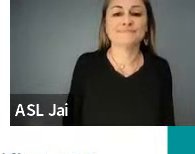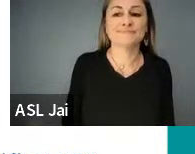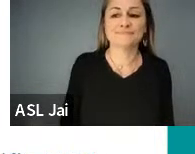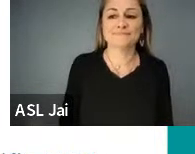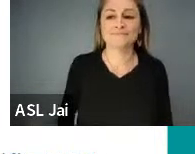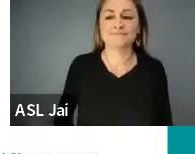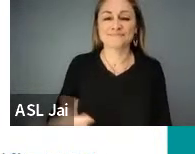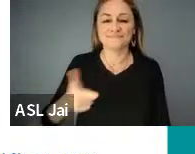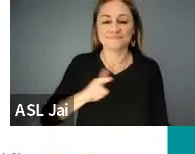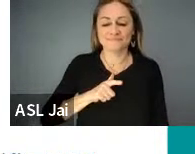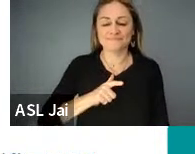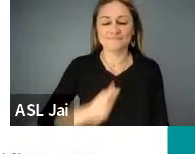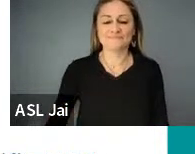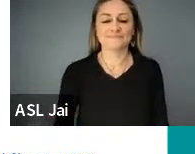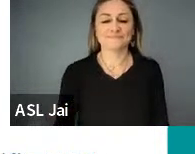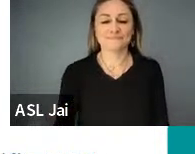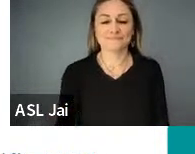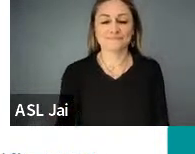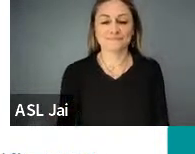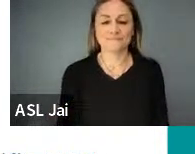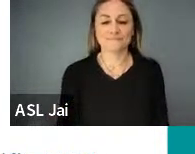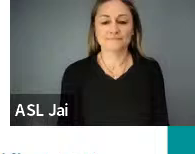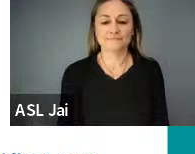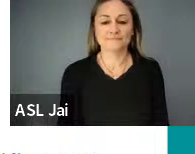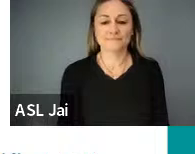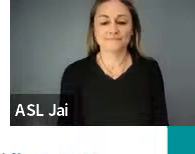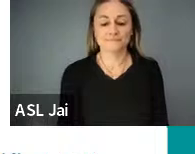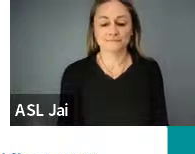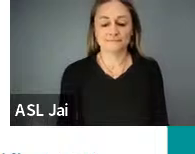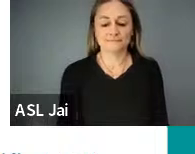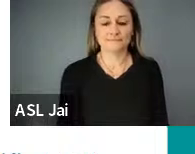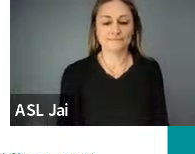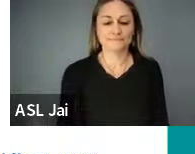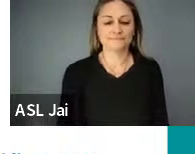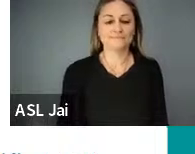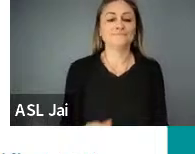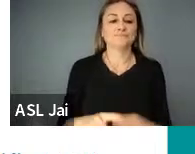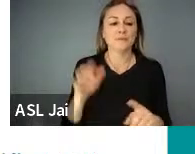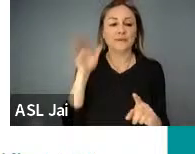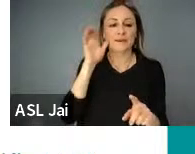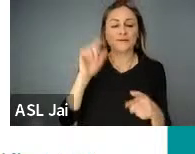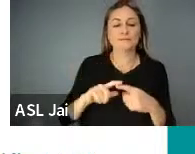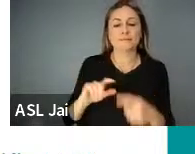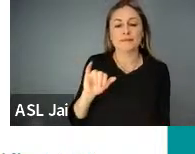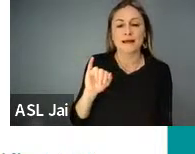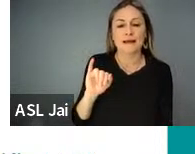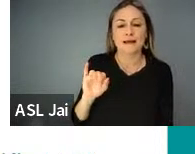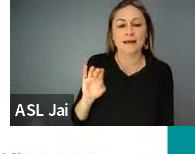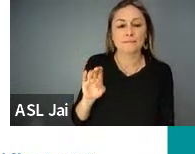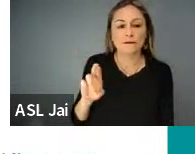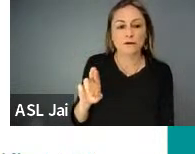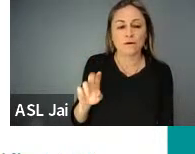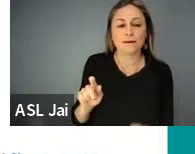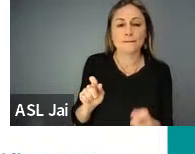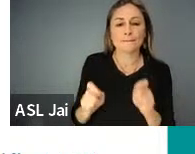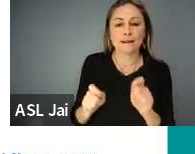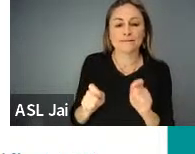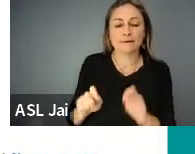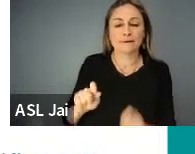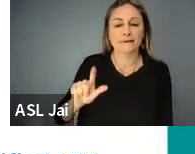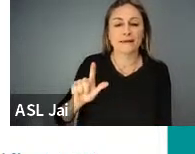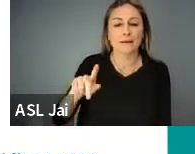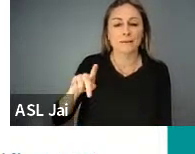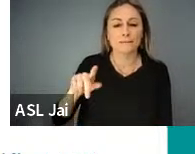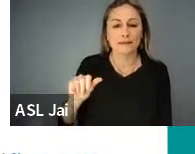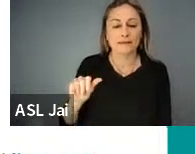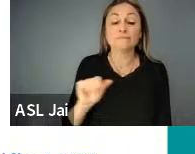So you're going to hear us talk a lot about the IBR modified LPA. As I mentioned,